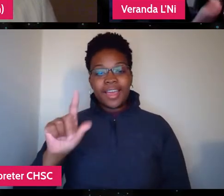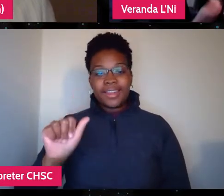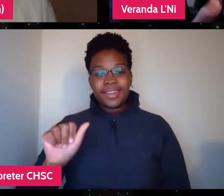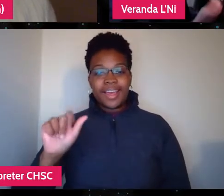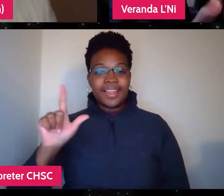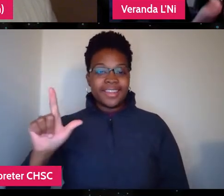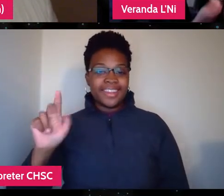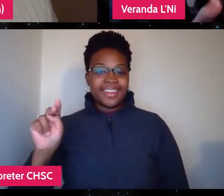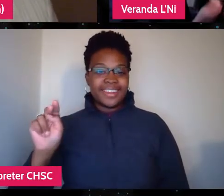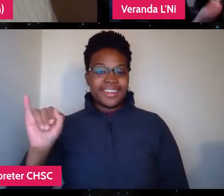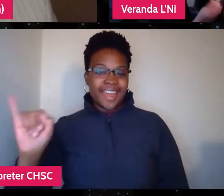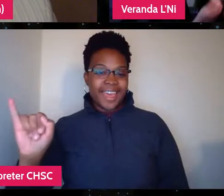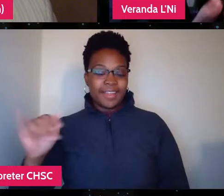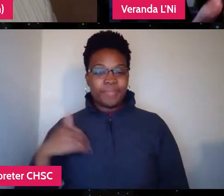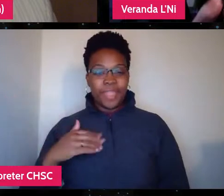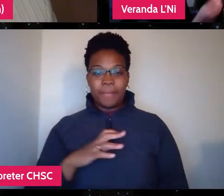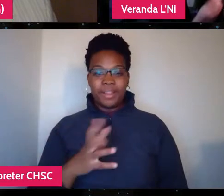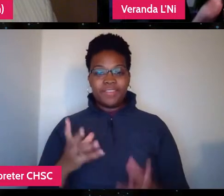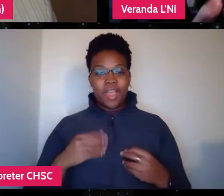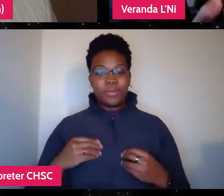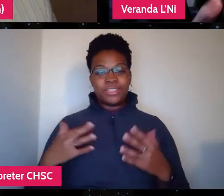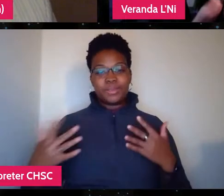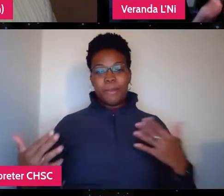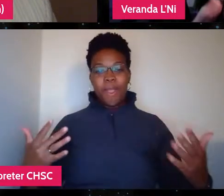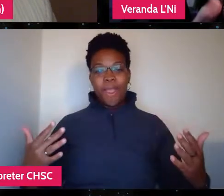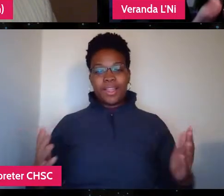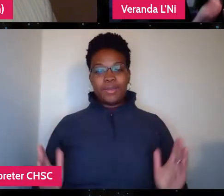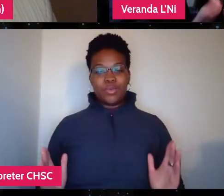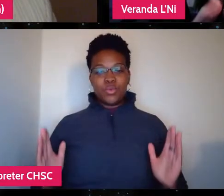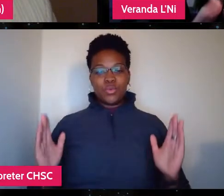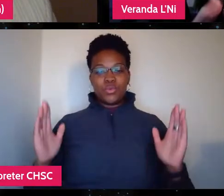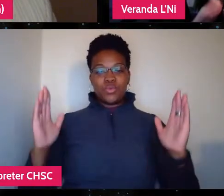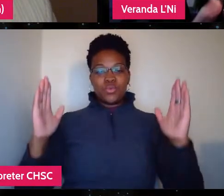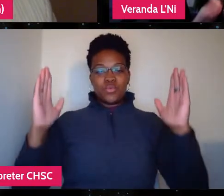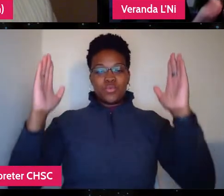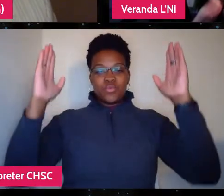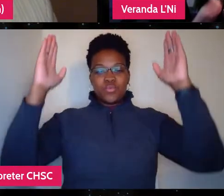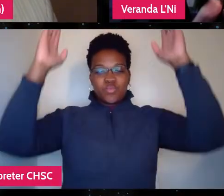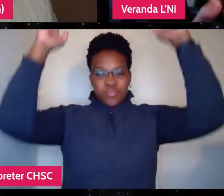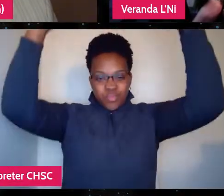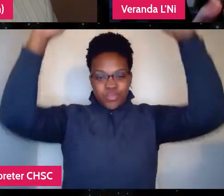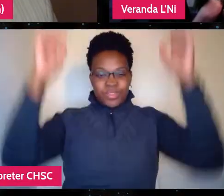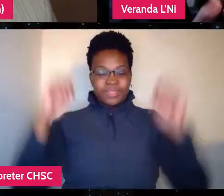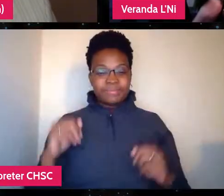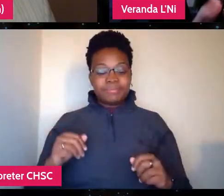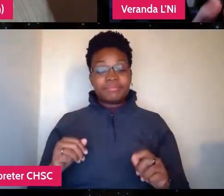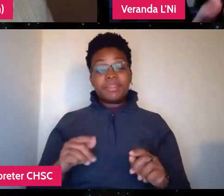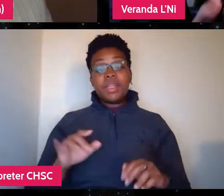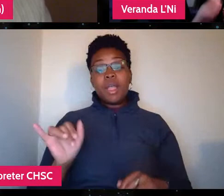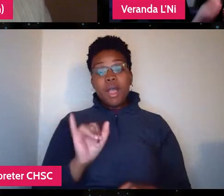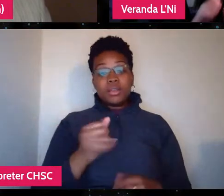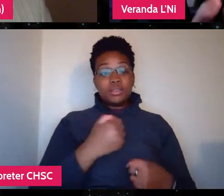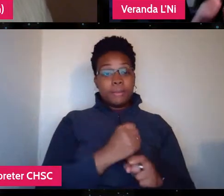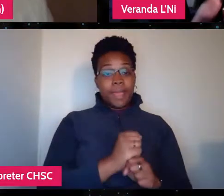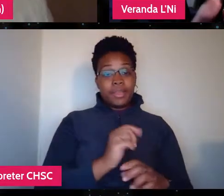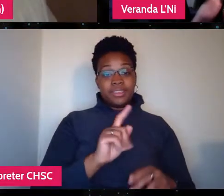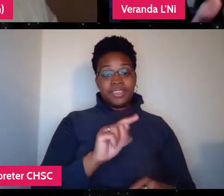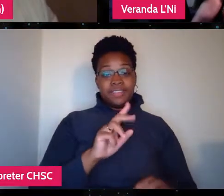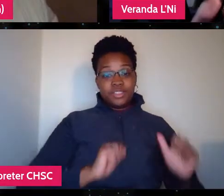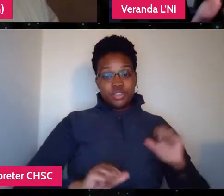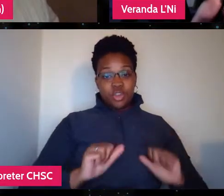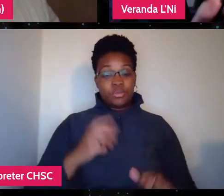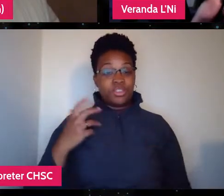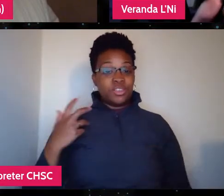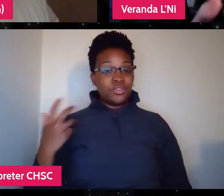am Cleveland's very own sparkling skyscraper. Alongside producing shows, Drag Queen Story Hour,